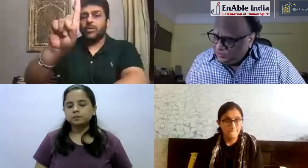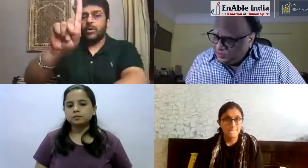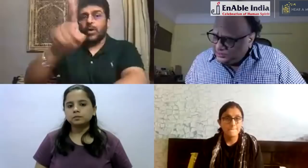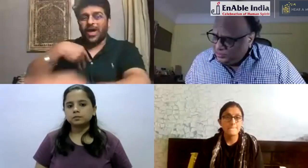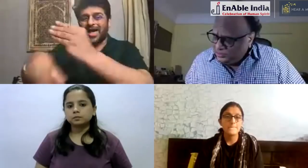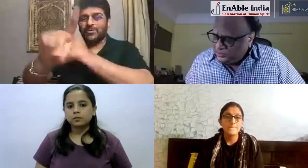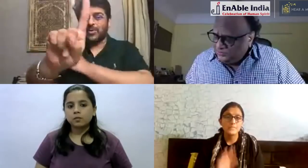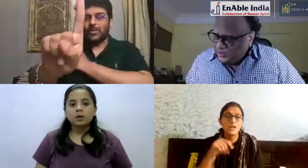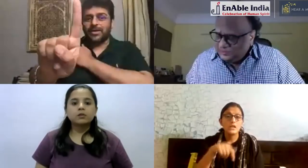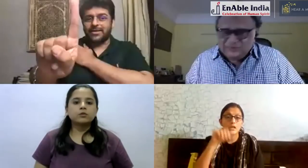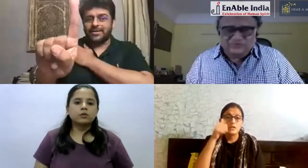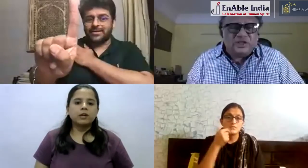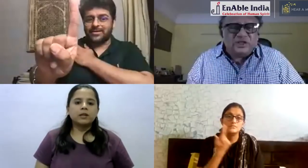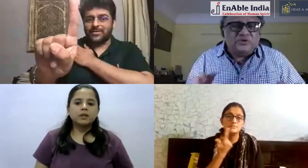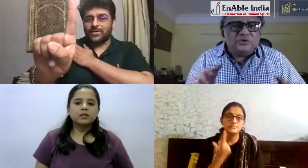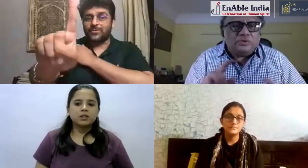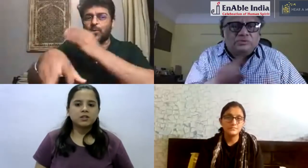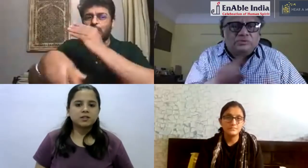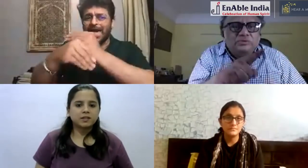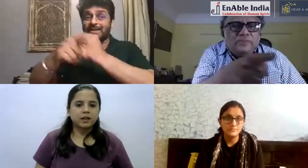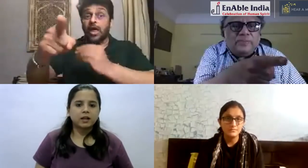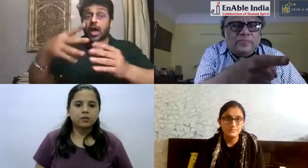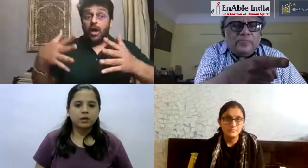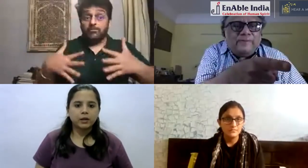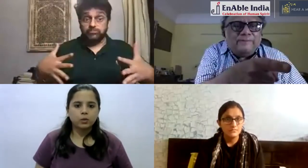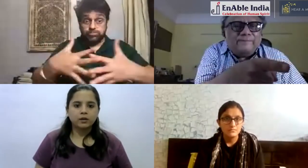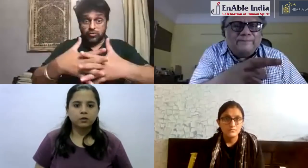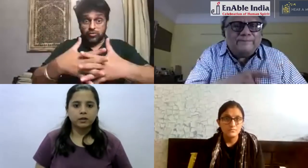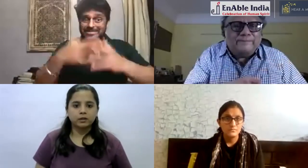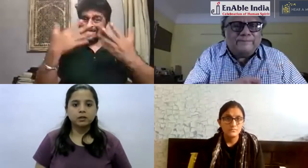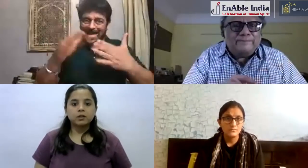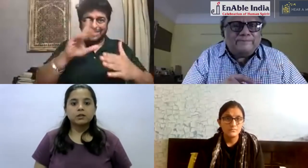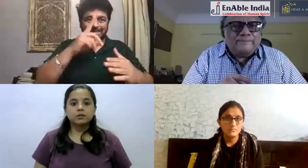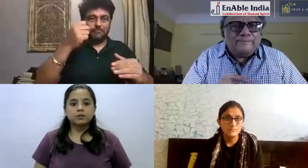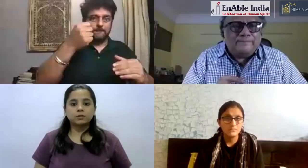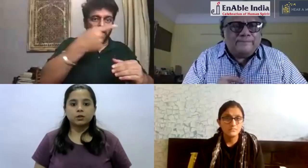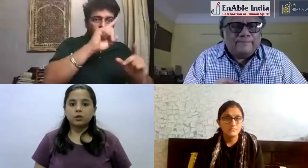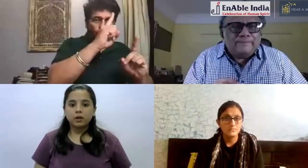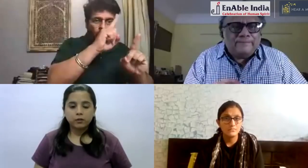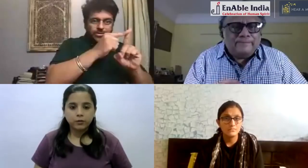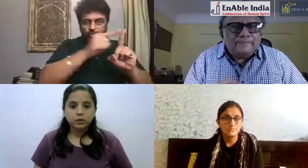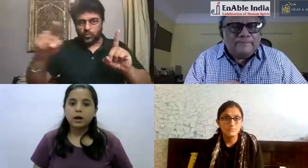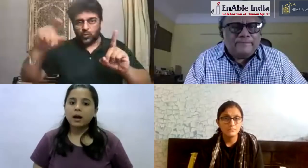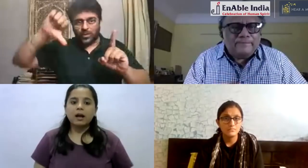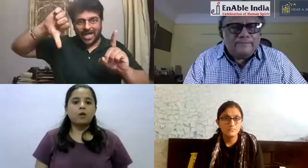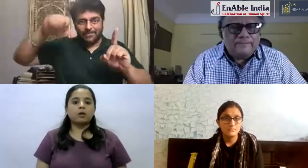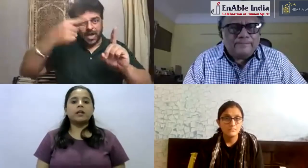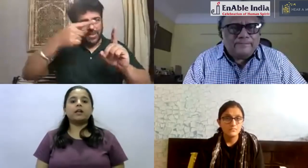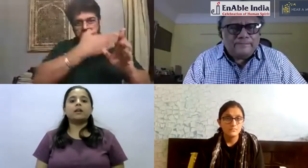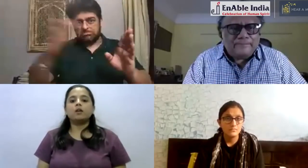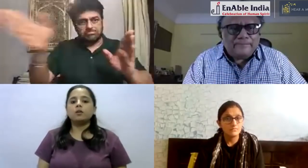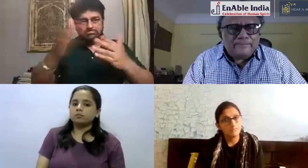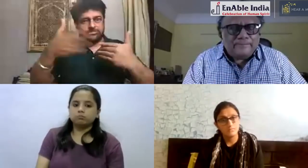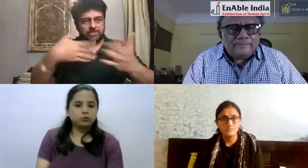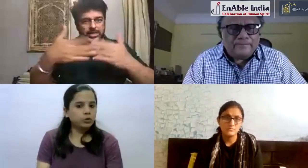your other question was if you. Just a second. I would like to add over here. So if you have